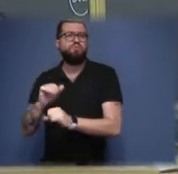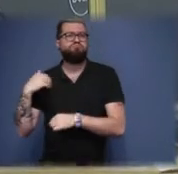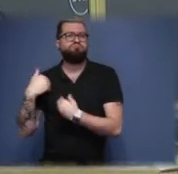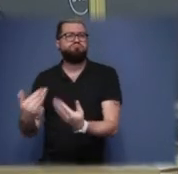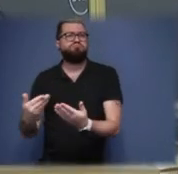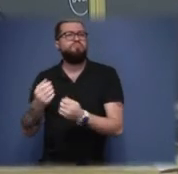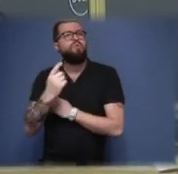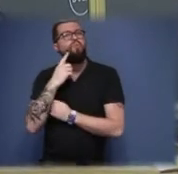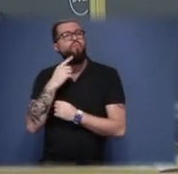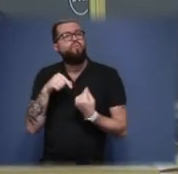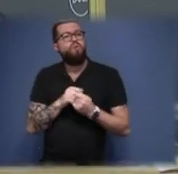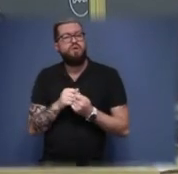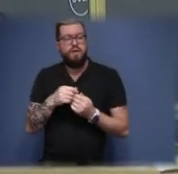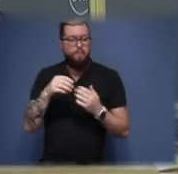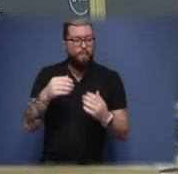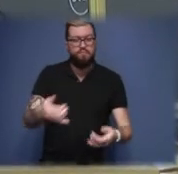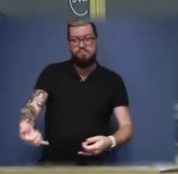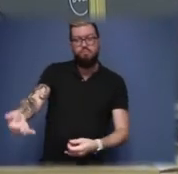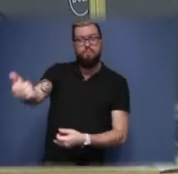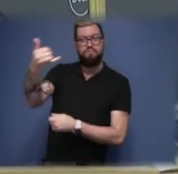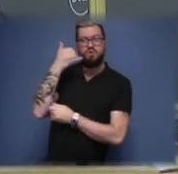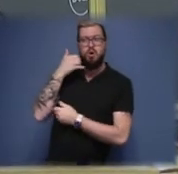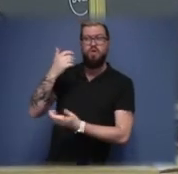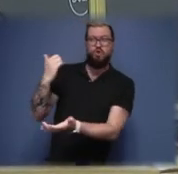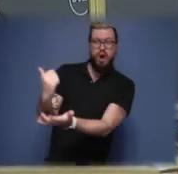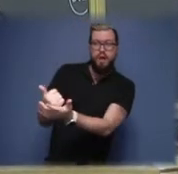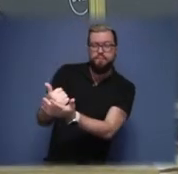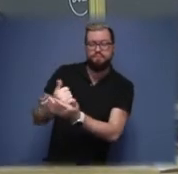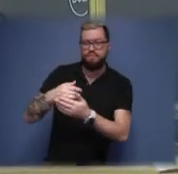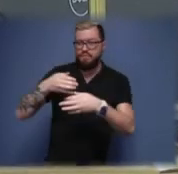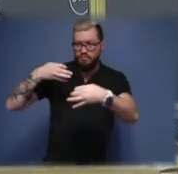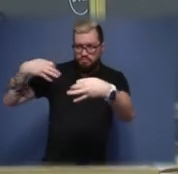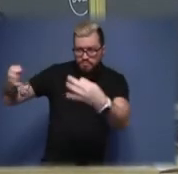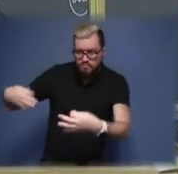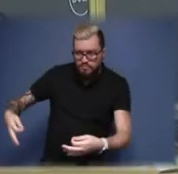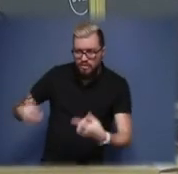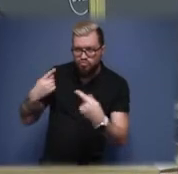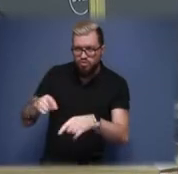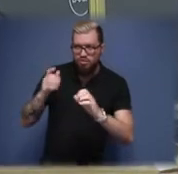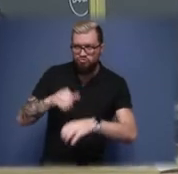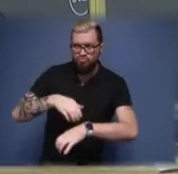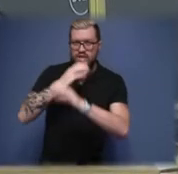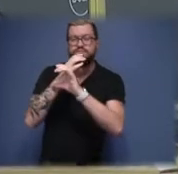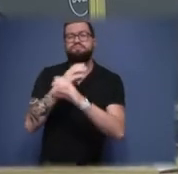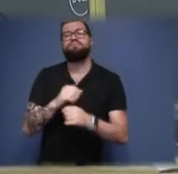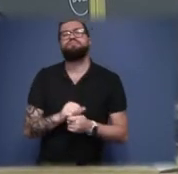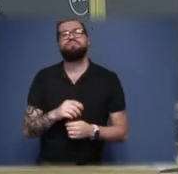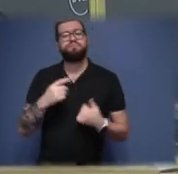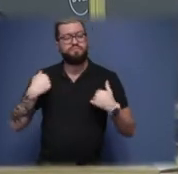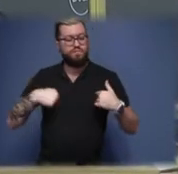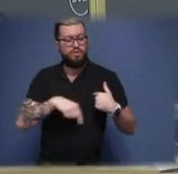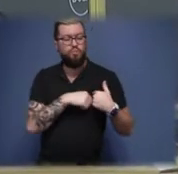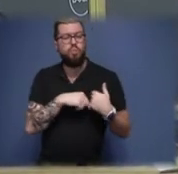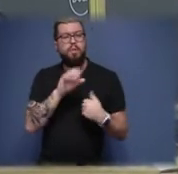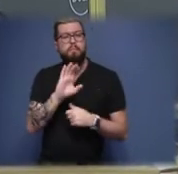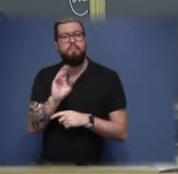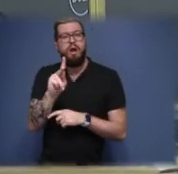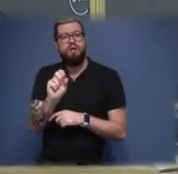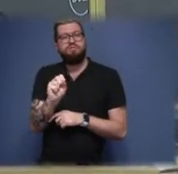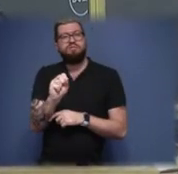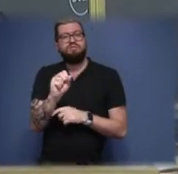they guide callers reaching out for help in time of crisis. Now, therefore, do we, the Bucks County Board